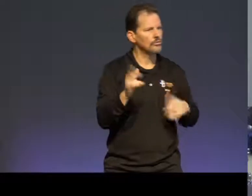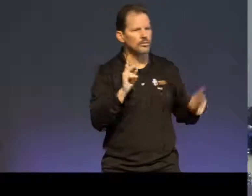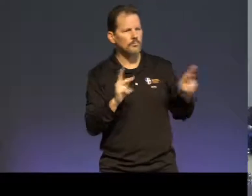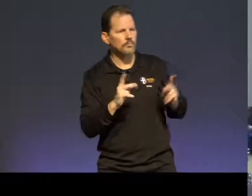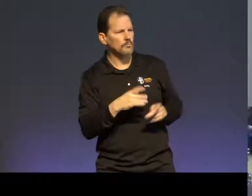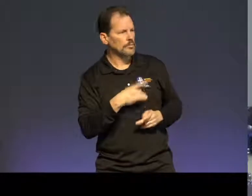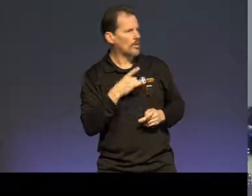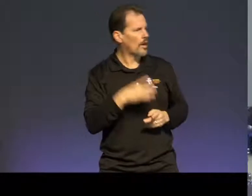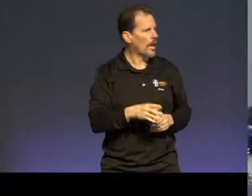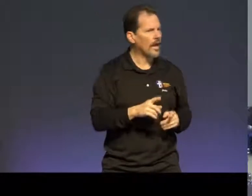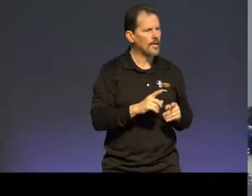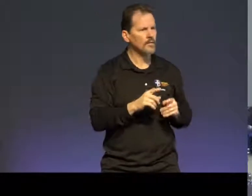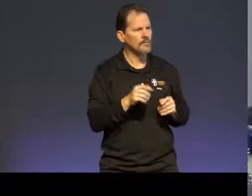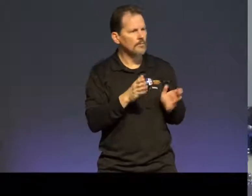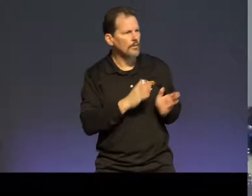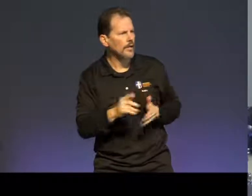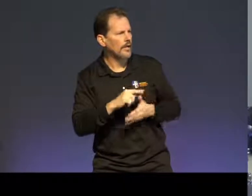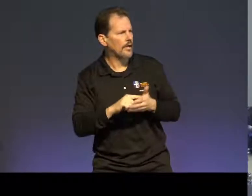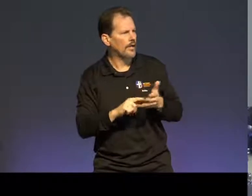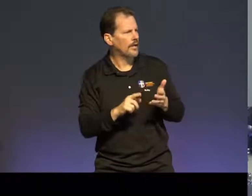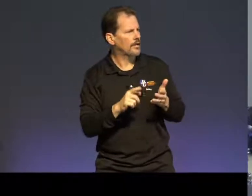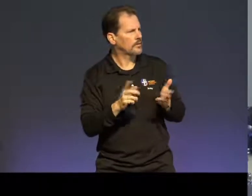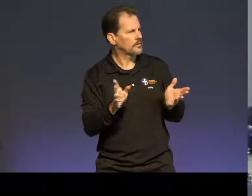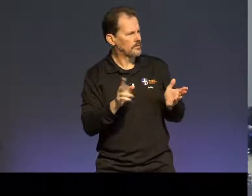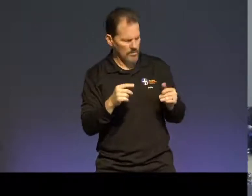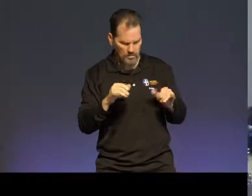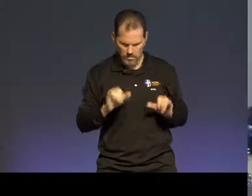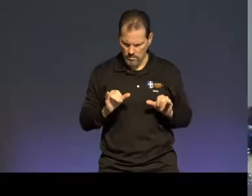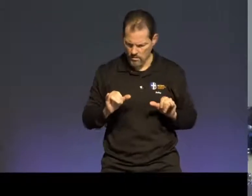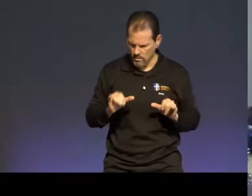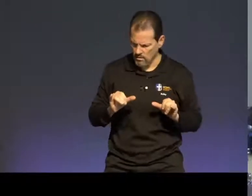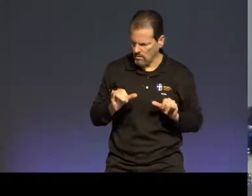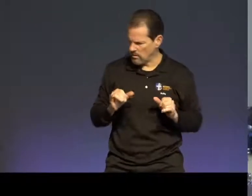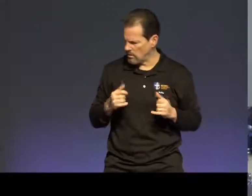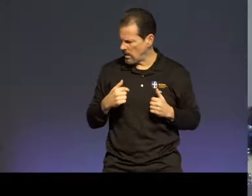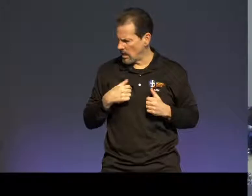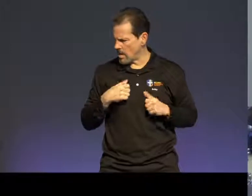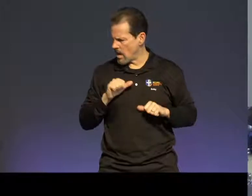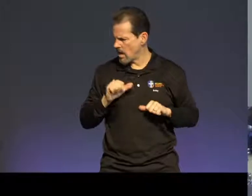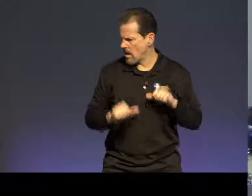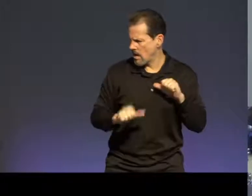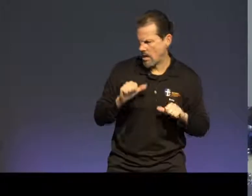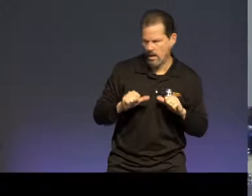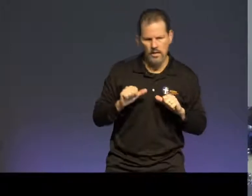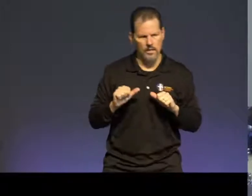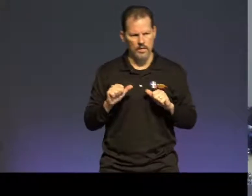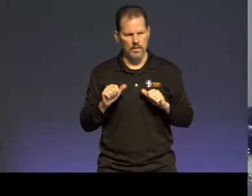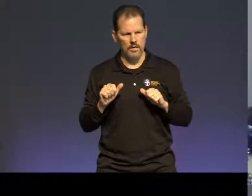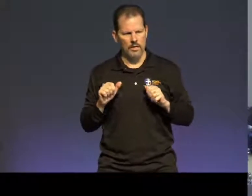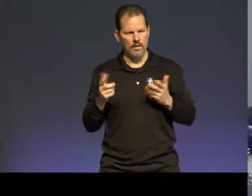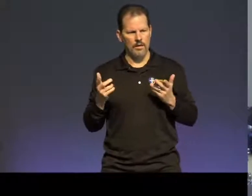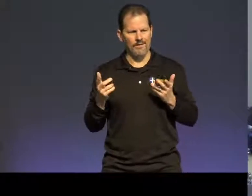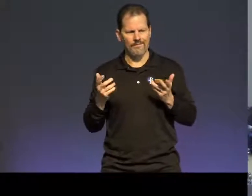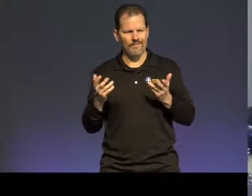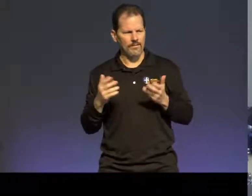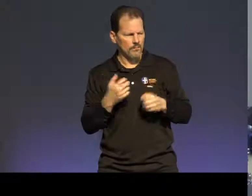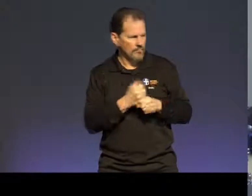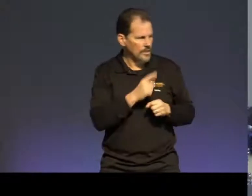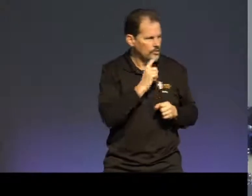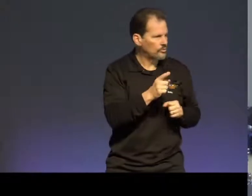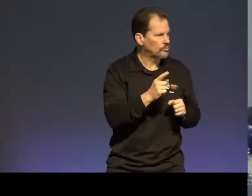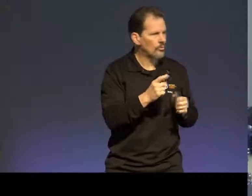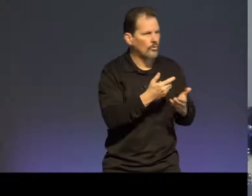Nate? Does it make you one who's kind of doing this, trying to make sure everybody can taste what God has given